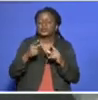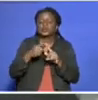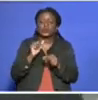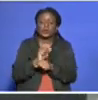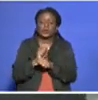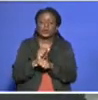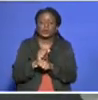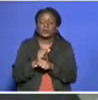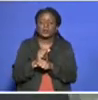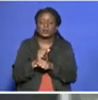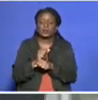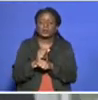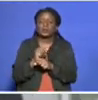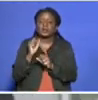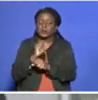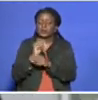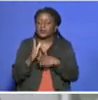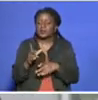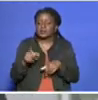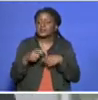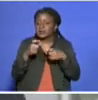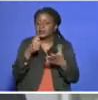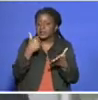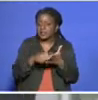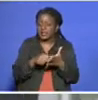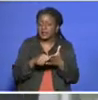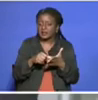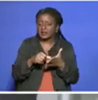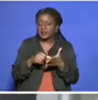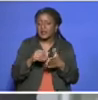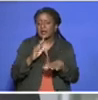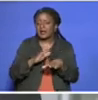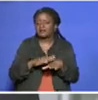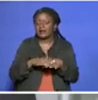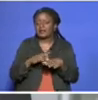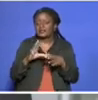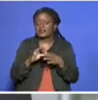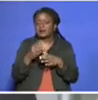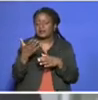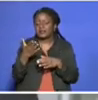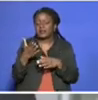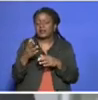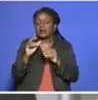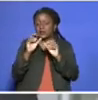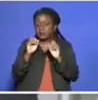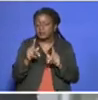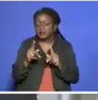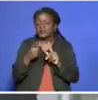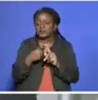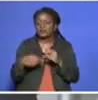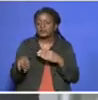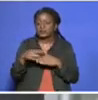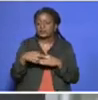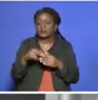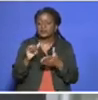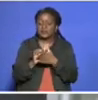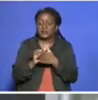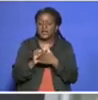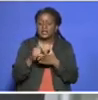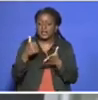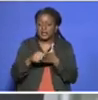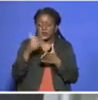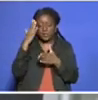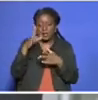letter advising of their suitability to return to work. Such a letter will have a coat of arms, a